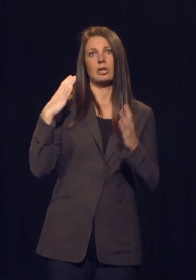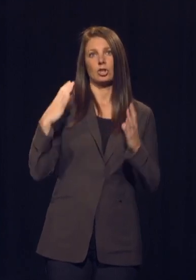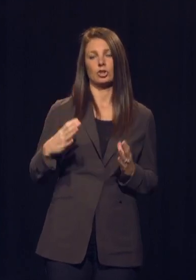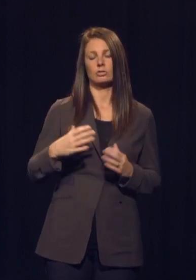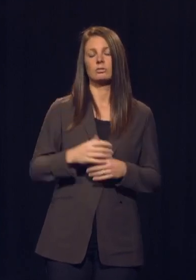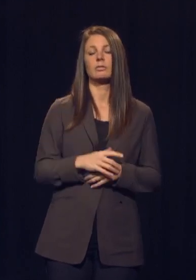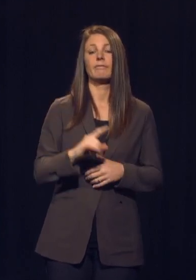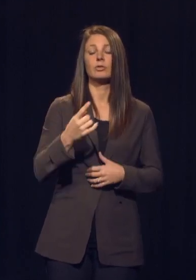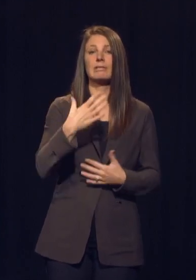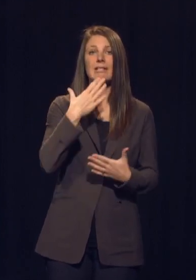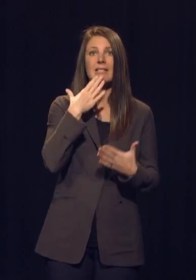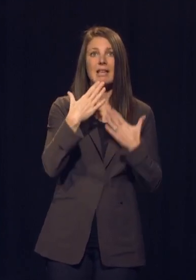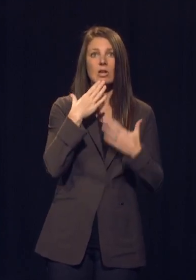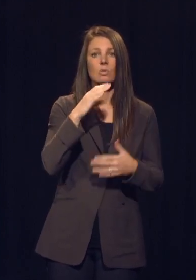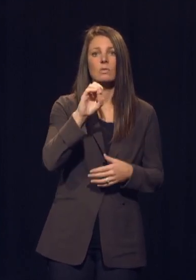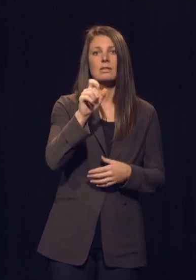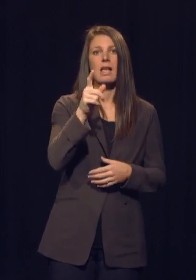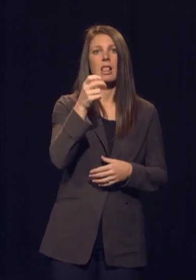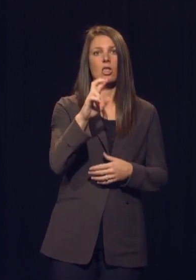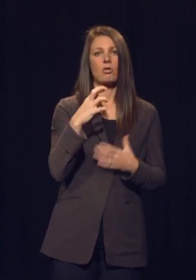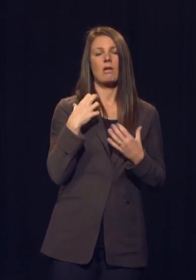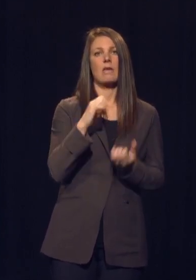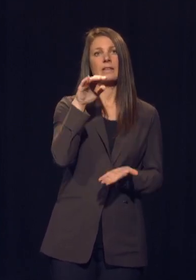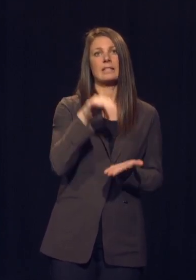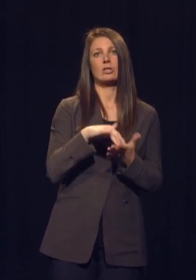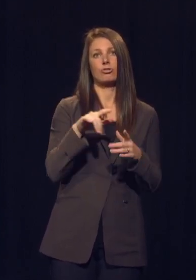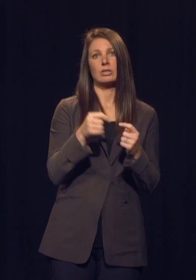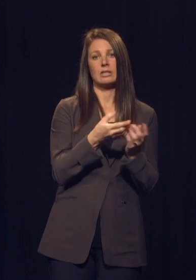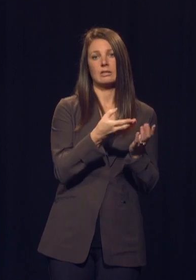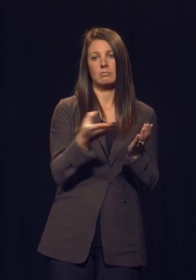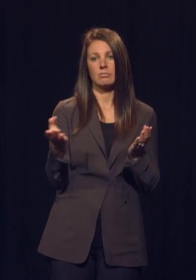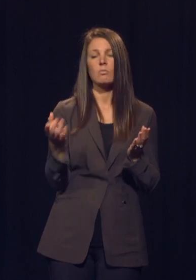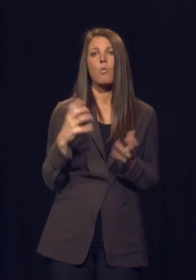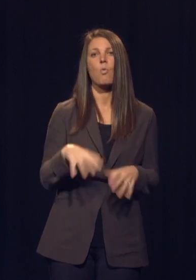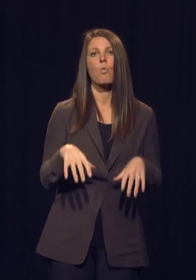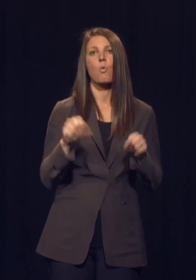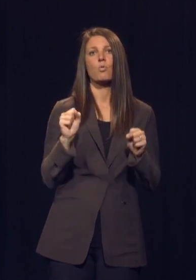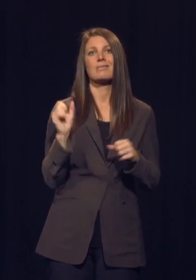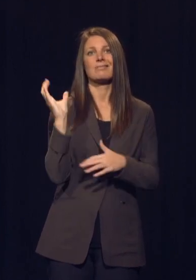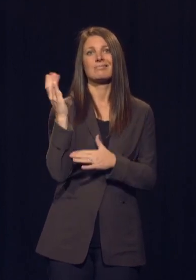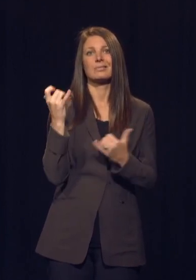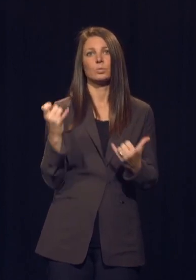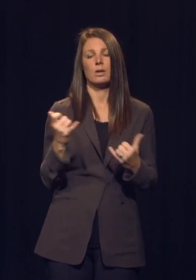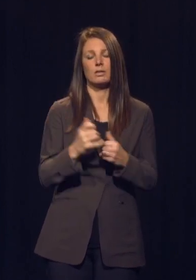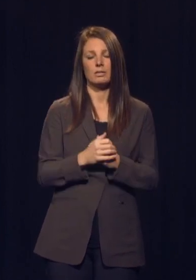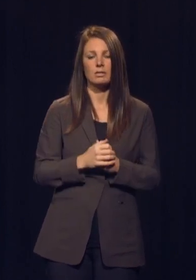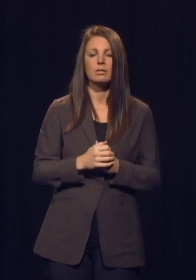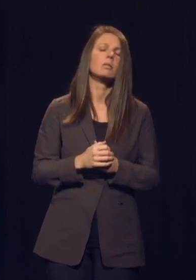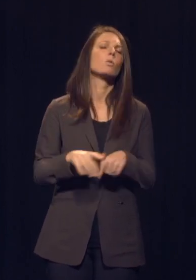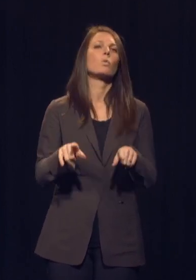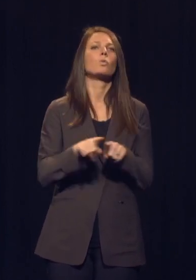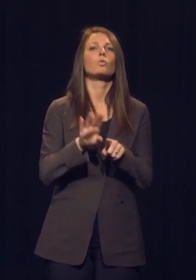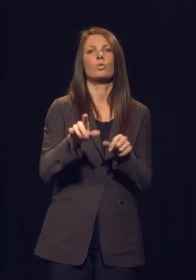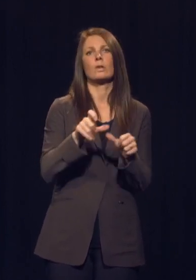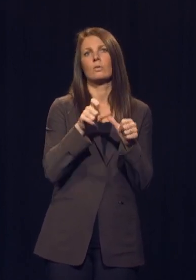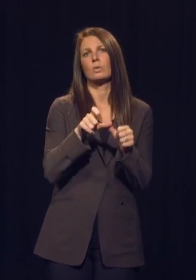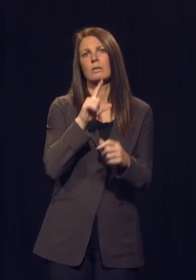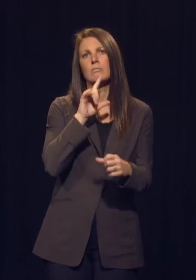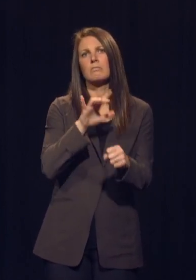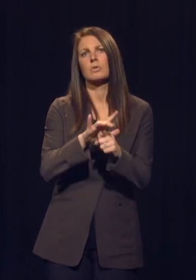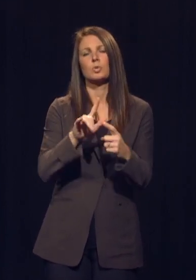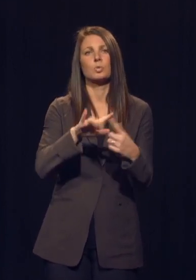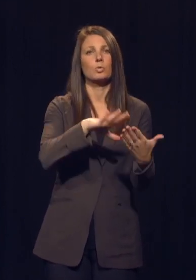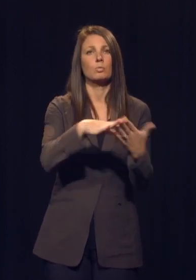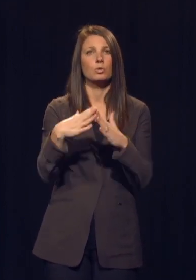first the Sadler Health Center team and for hosting us today and for your ongoing commitment to the